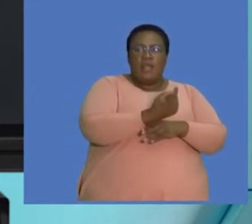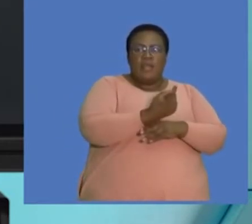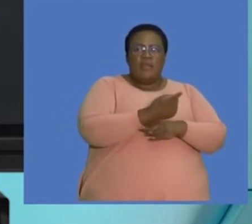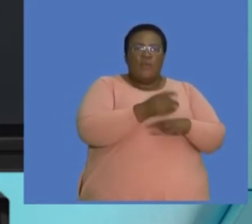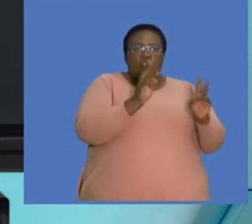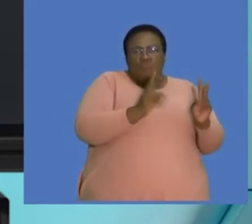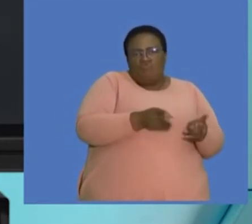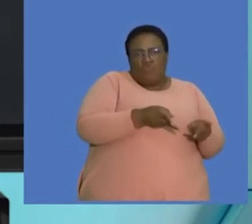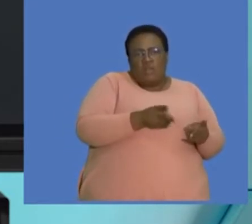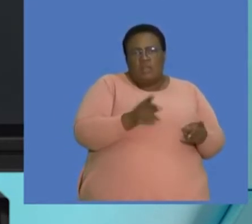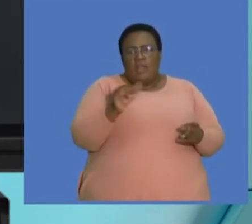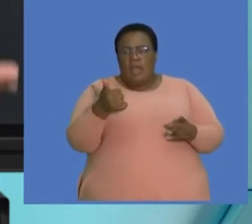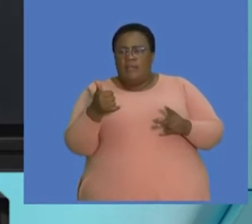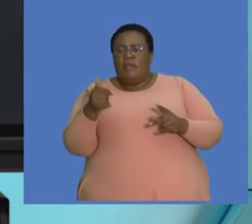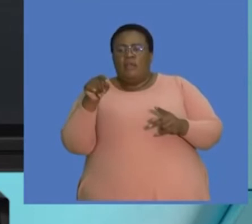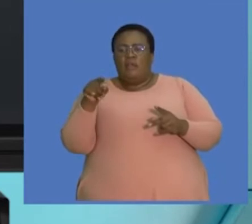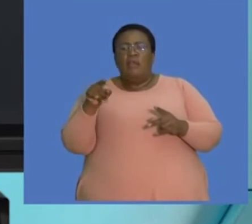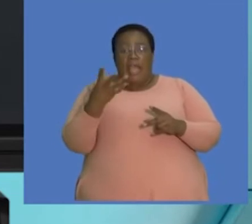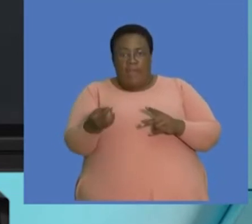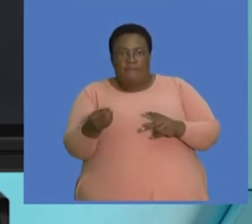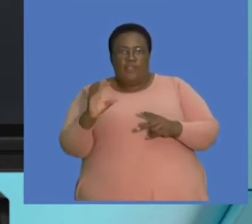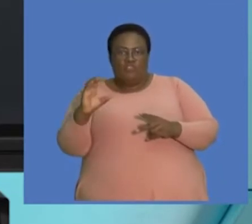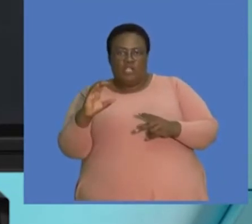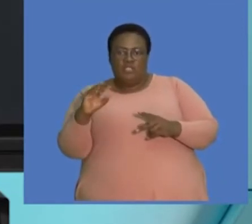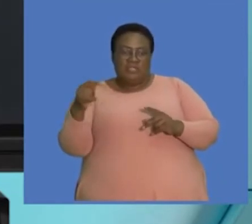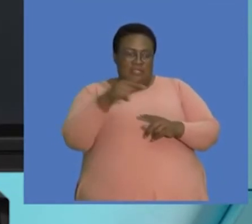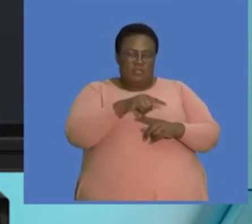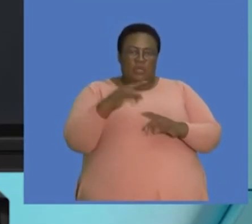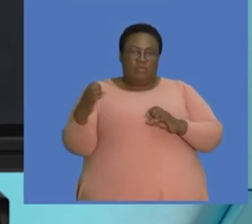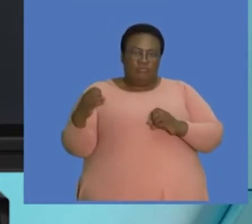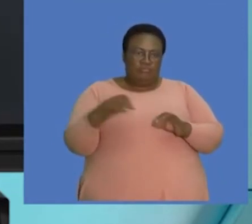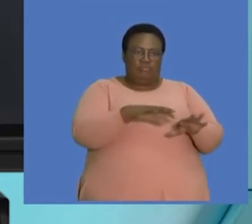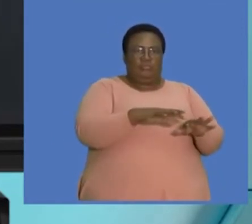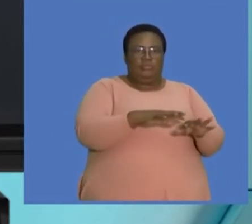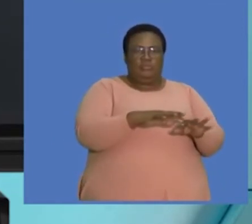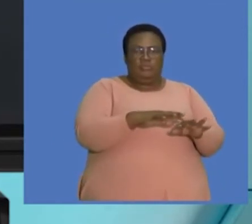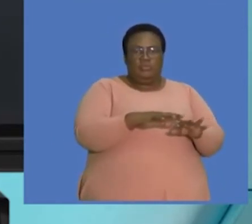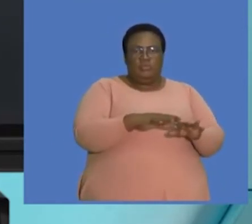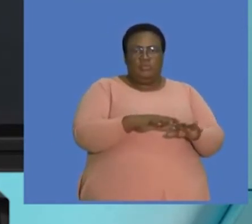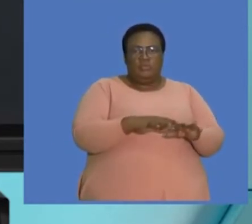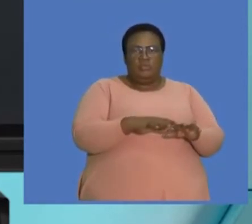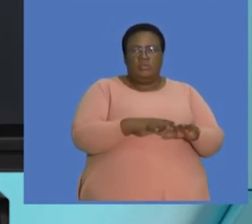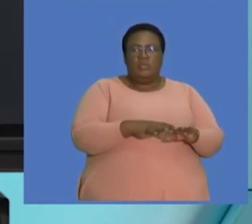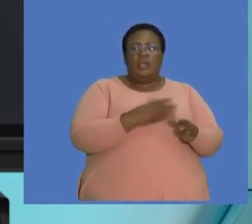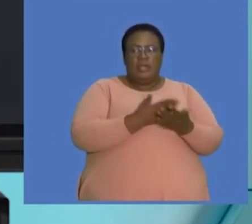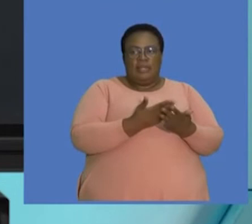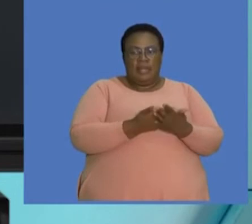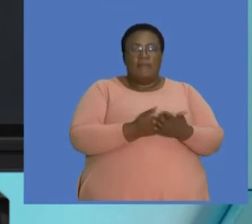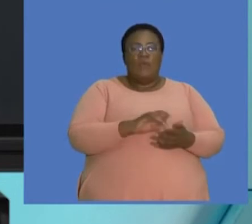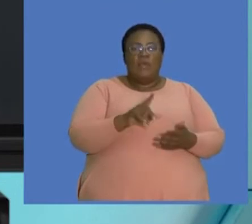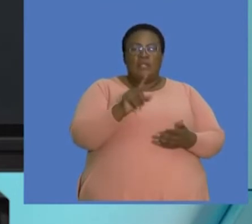for argument's sake, was neutral, the other one transfers the charge, and then this one that becomes charged would describe it in terms of it